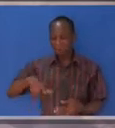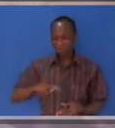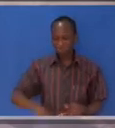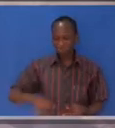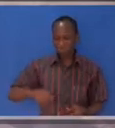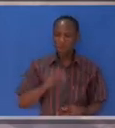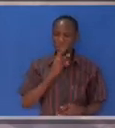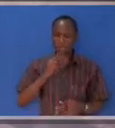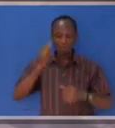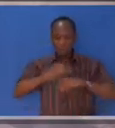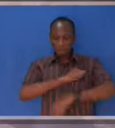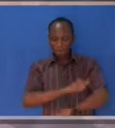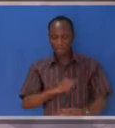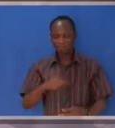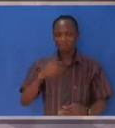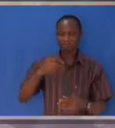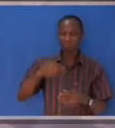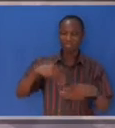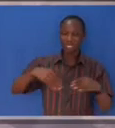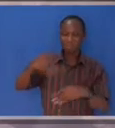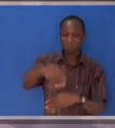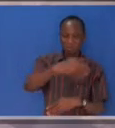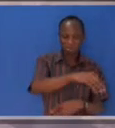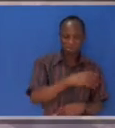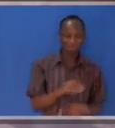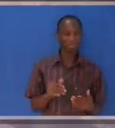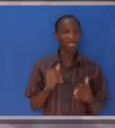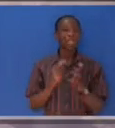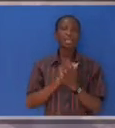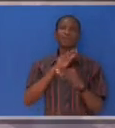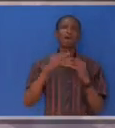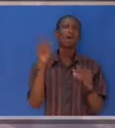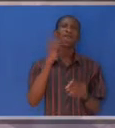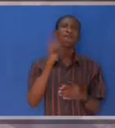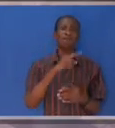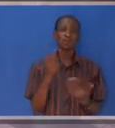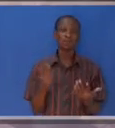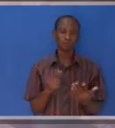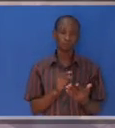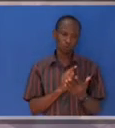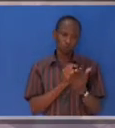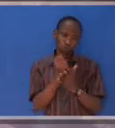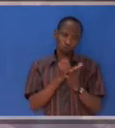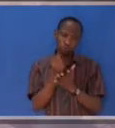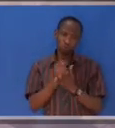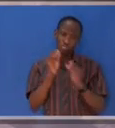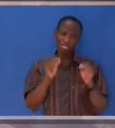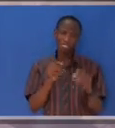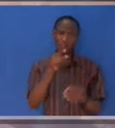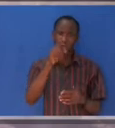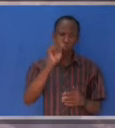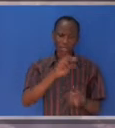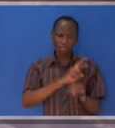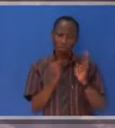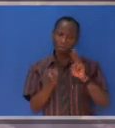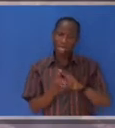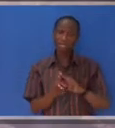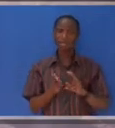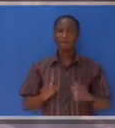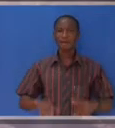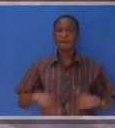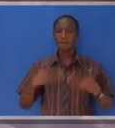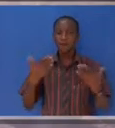nwiare fa nko pitipiti mu store ne ade nemu no kware nkyere kyere pa se wo be sa kyere wadwen ne wa pa mu aka se